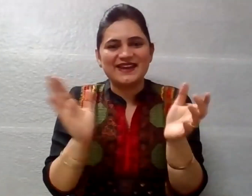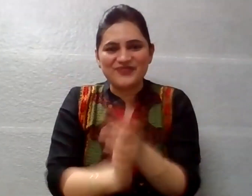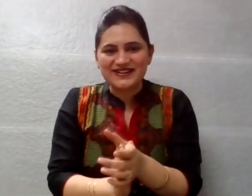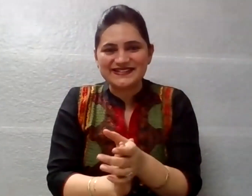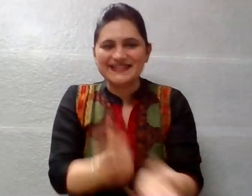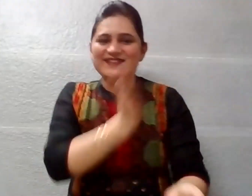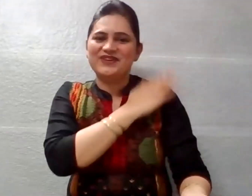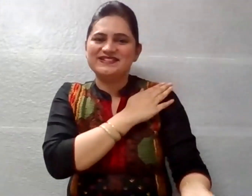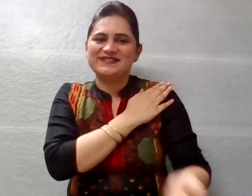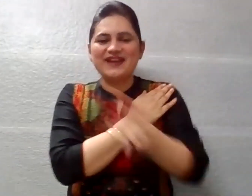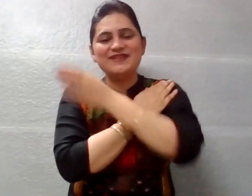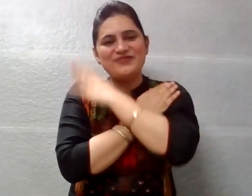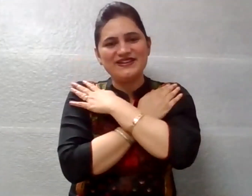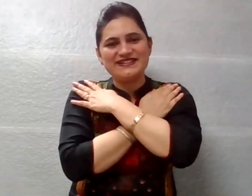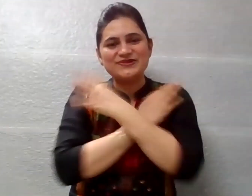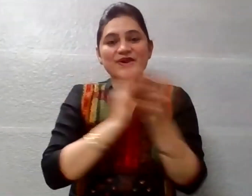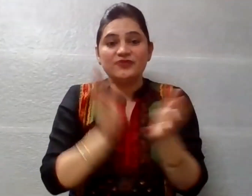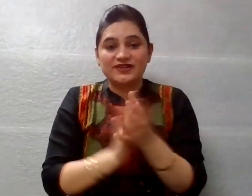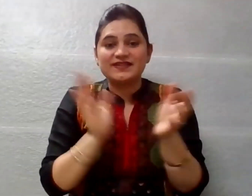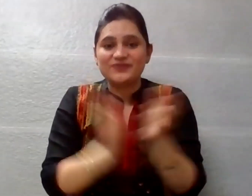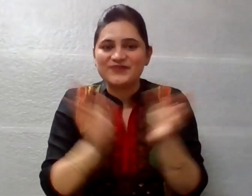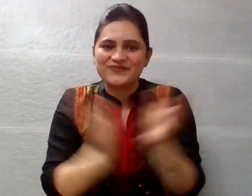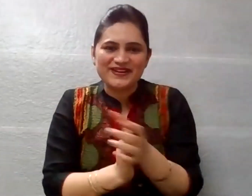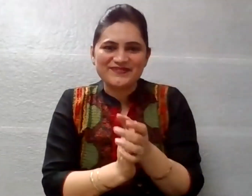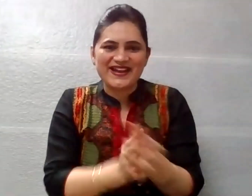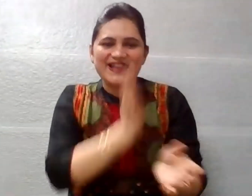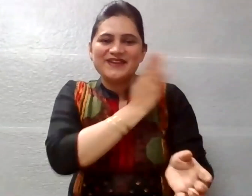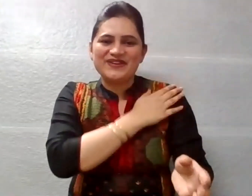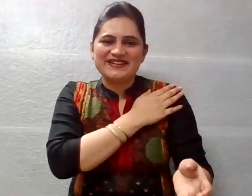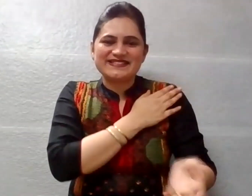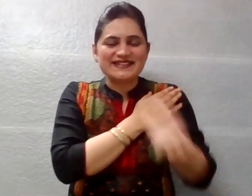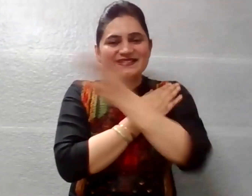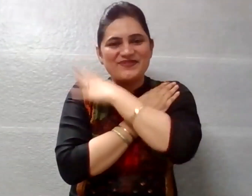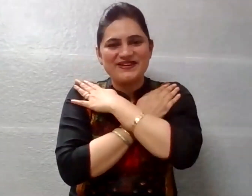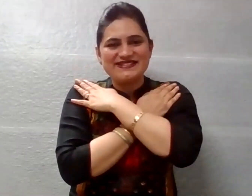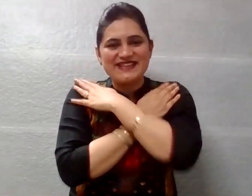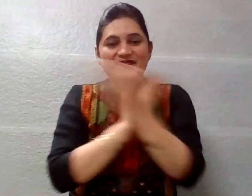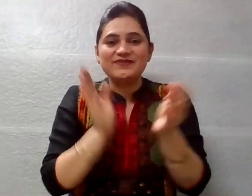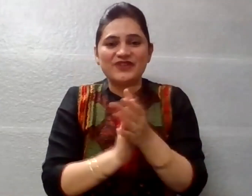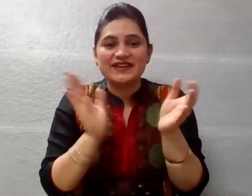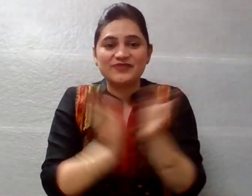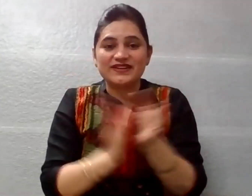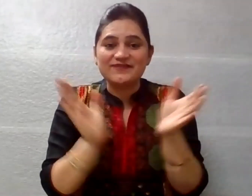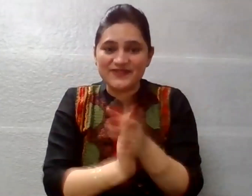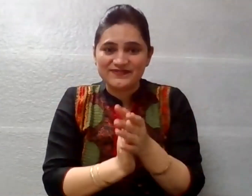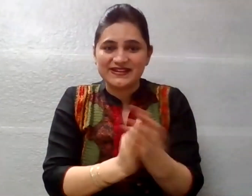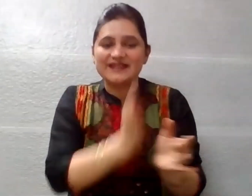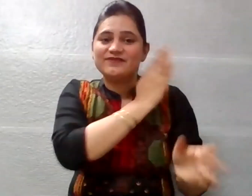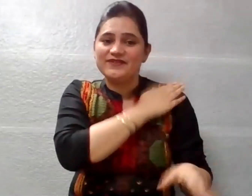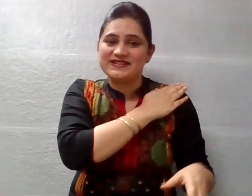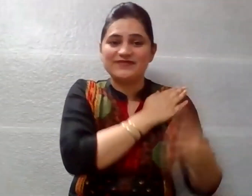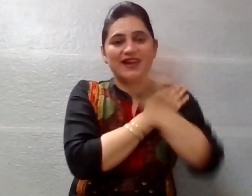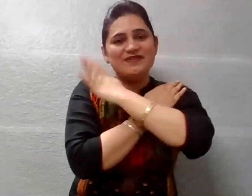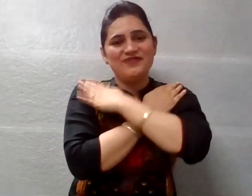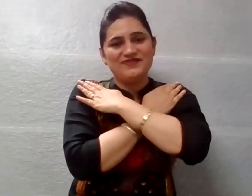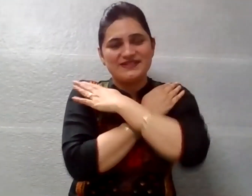38, 39, 40, 41, 42, 40, 44, 45, 46, 47, 48, 49, 50,